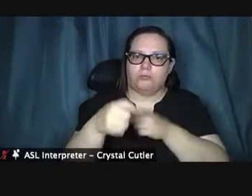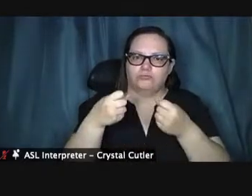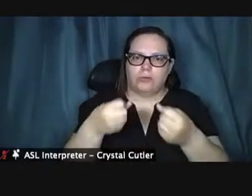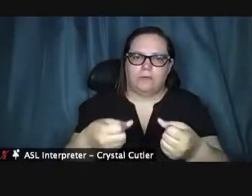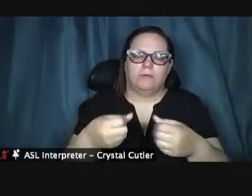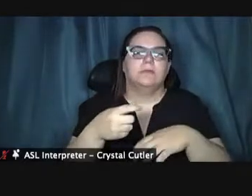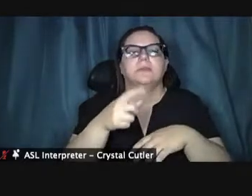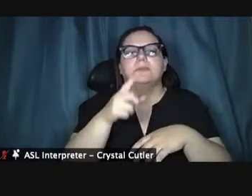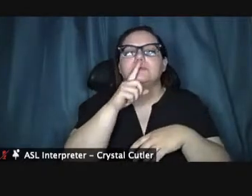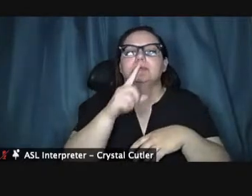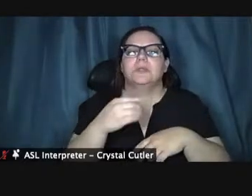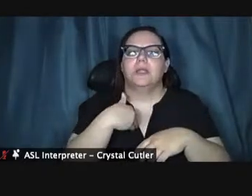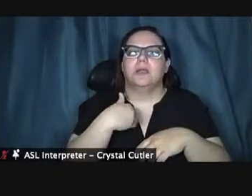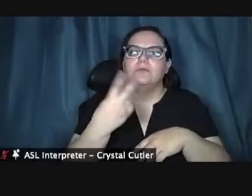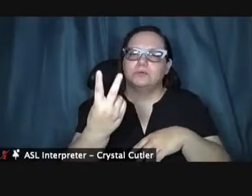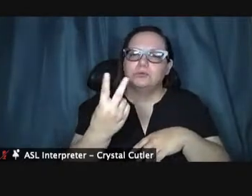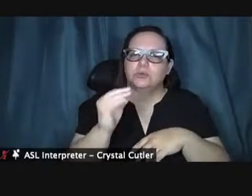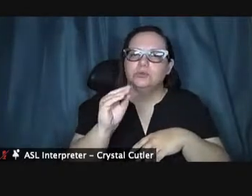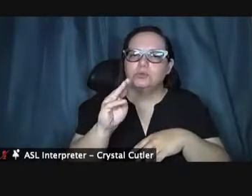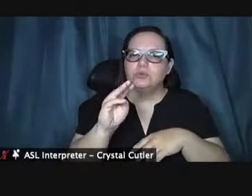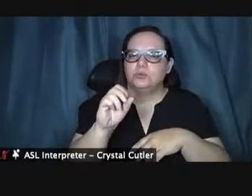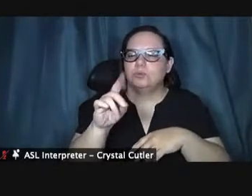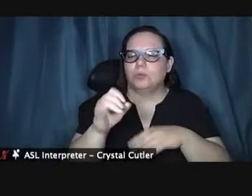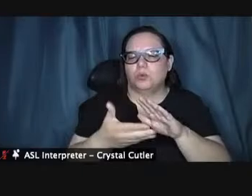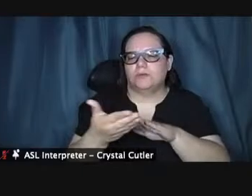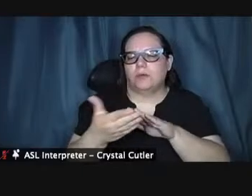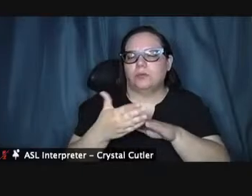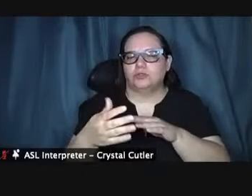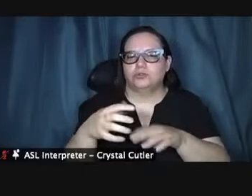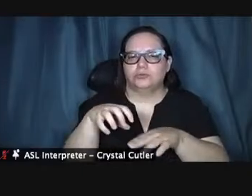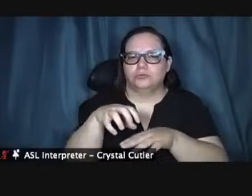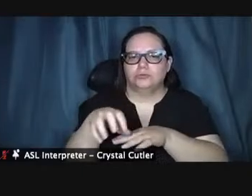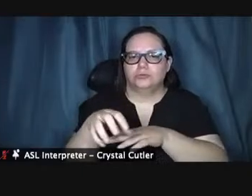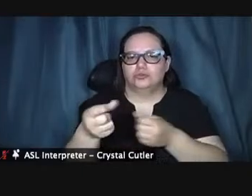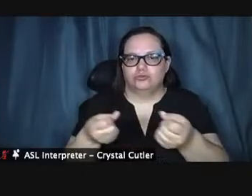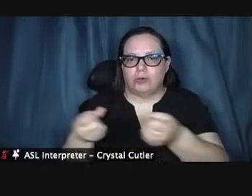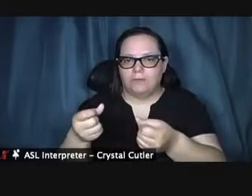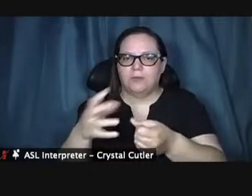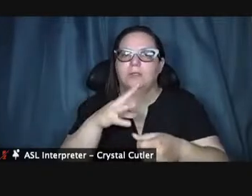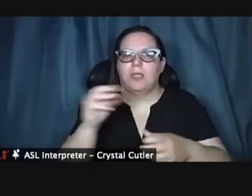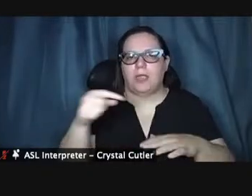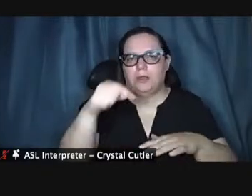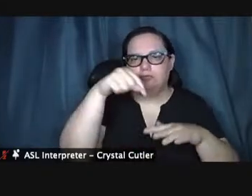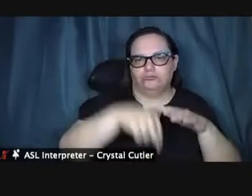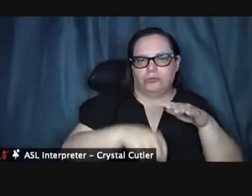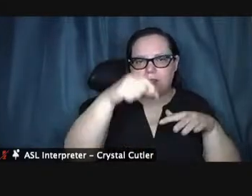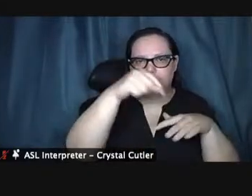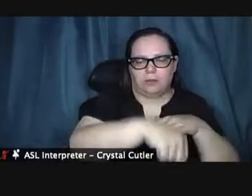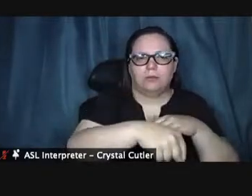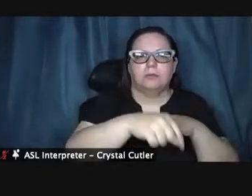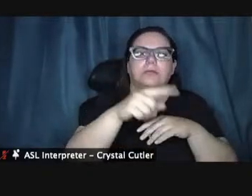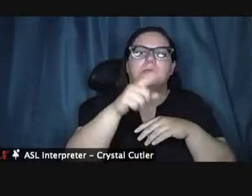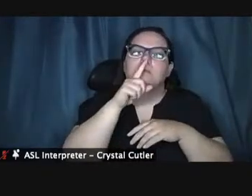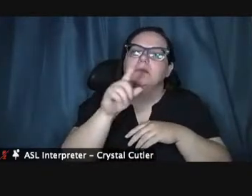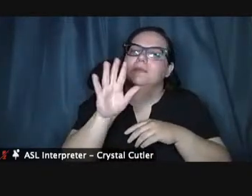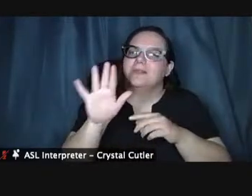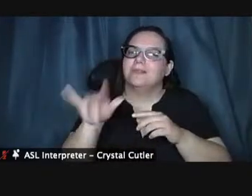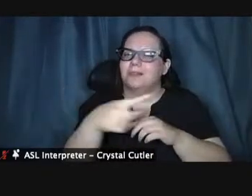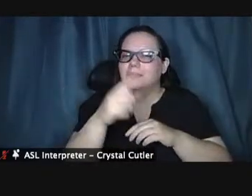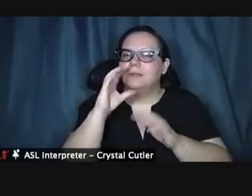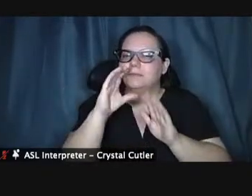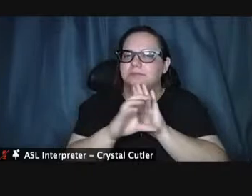there's drilling, science operations, that is. This slide represents what's occurring during prospecting. We have the